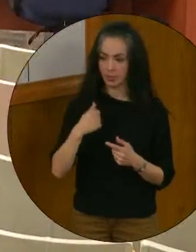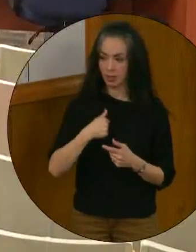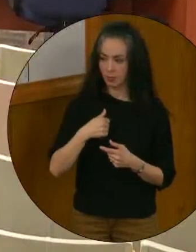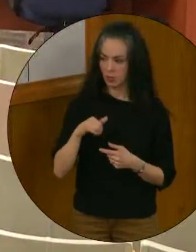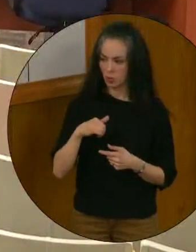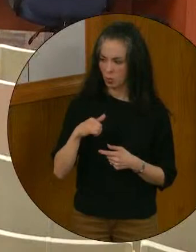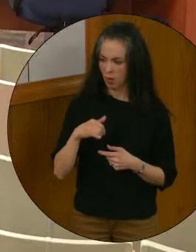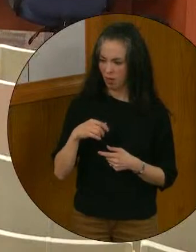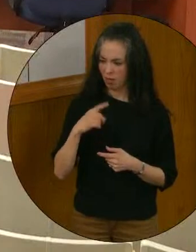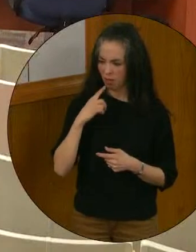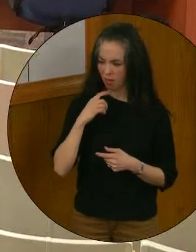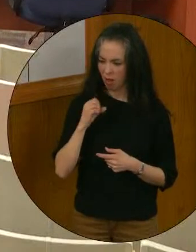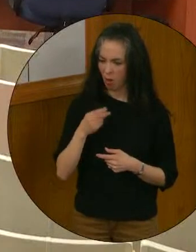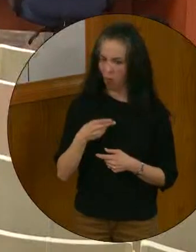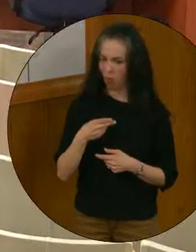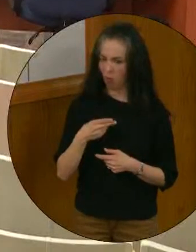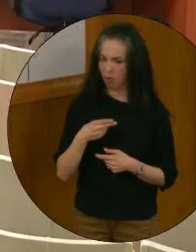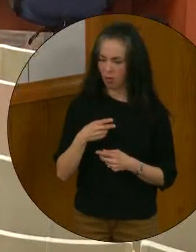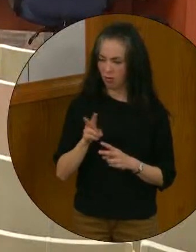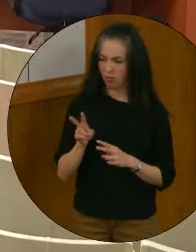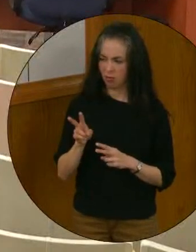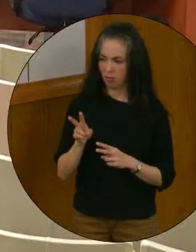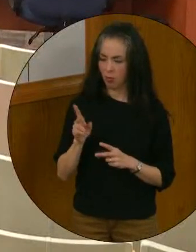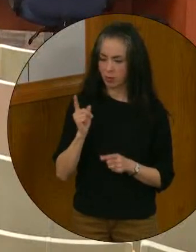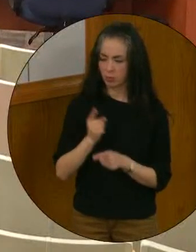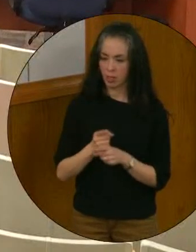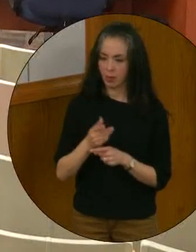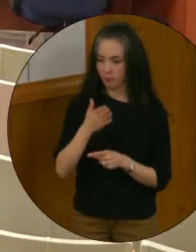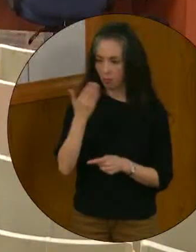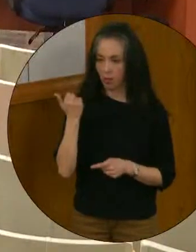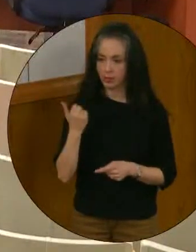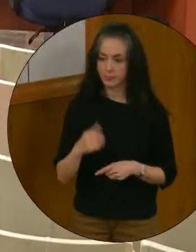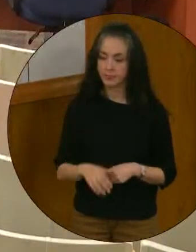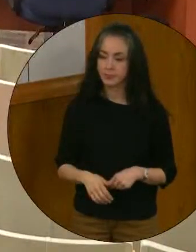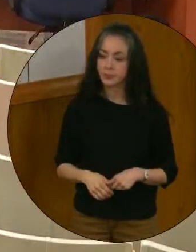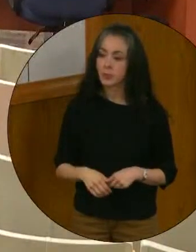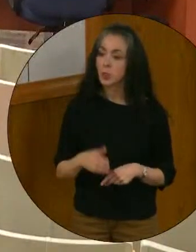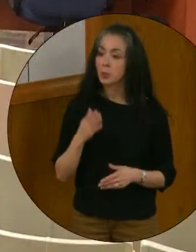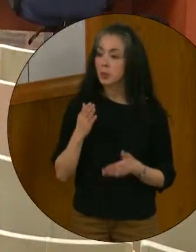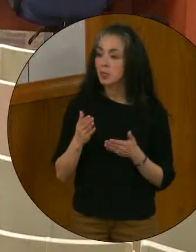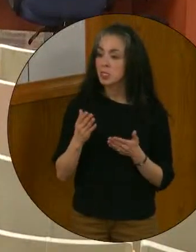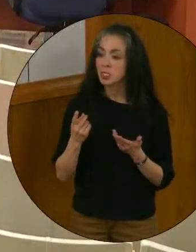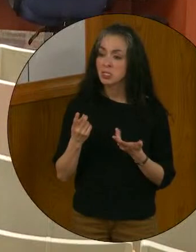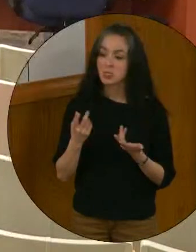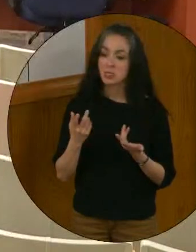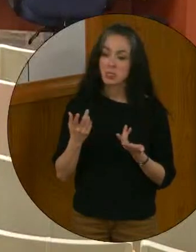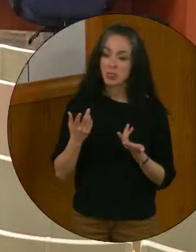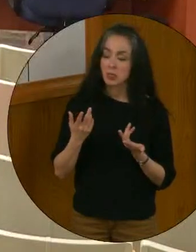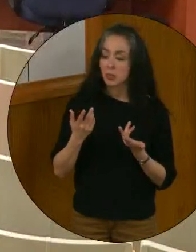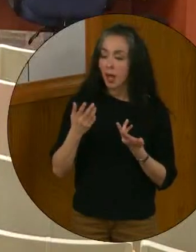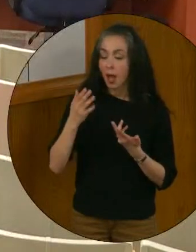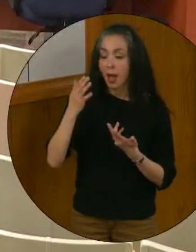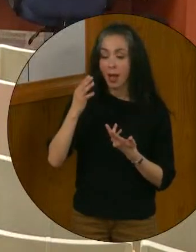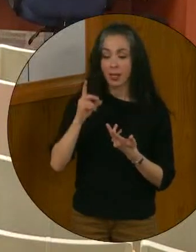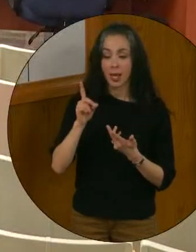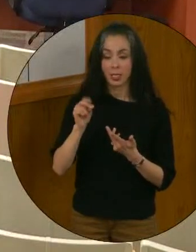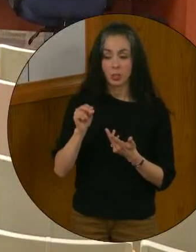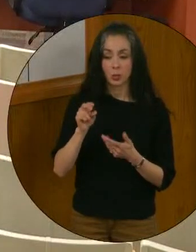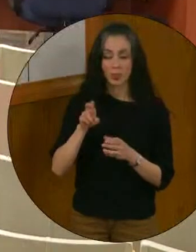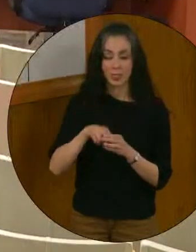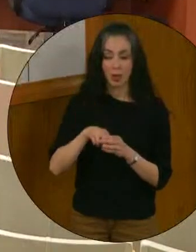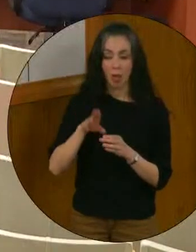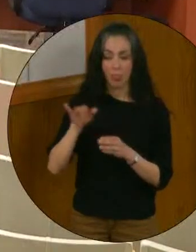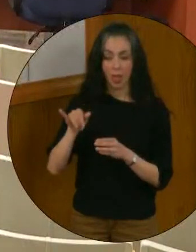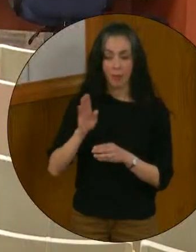was like, oh, and then I looked ahead, I was like, that's right, I forgot, so maybe just going into it, because I do sit on that board